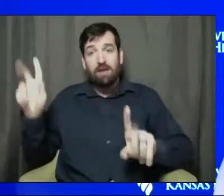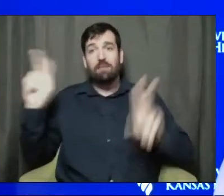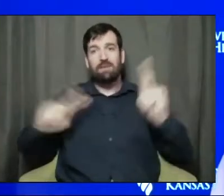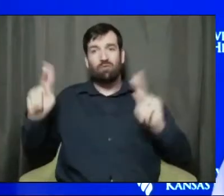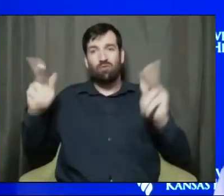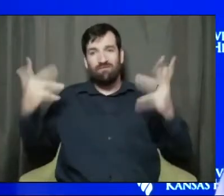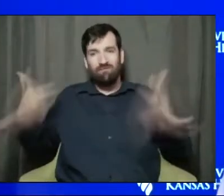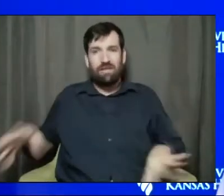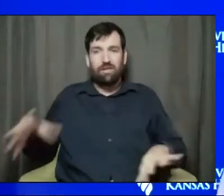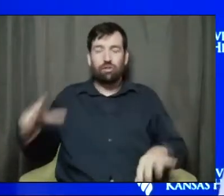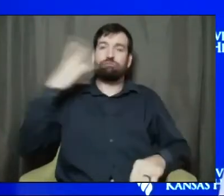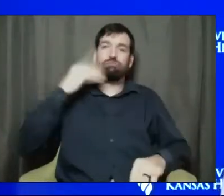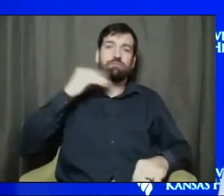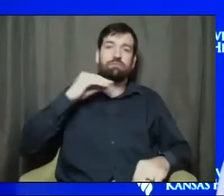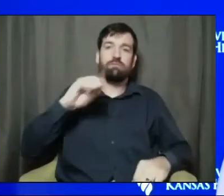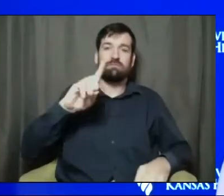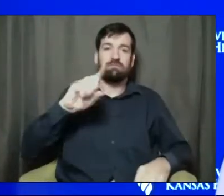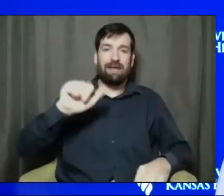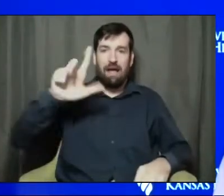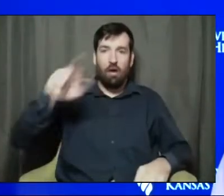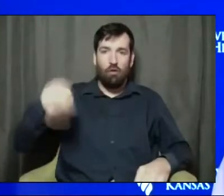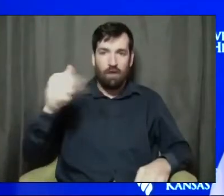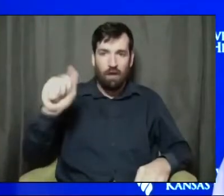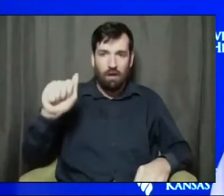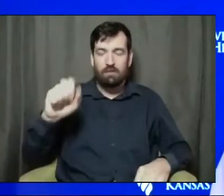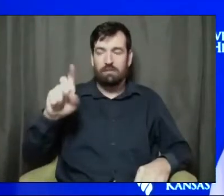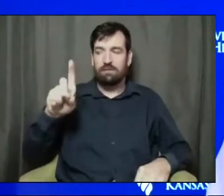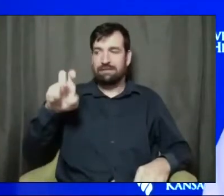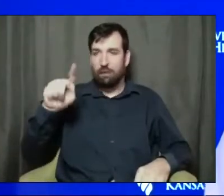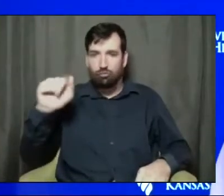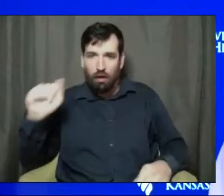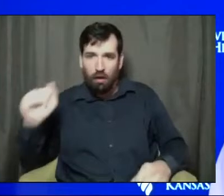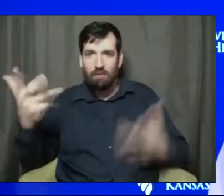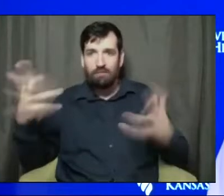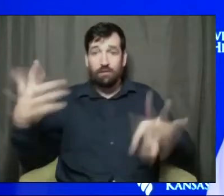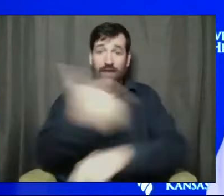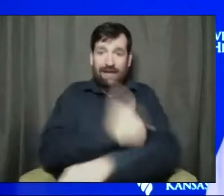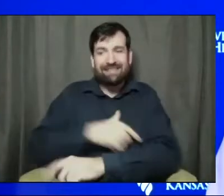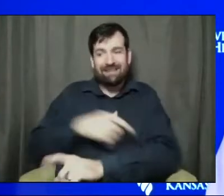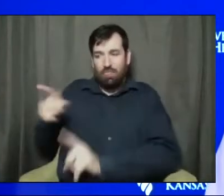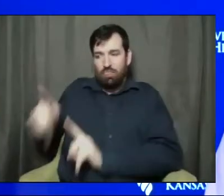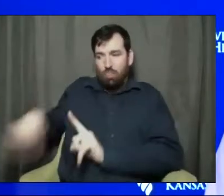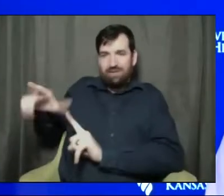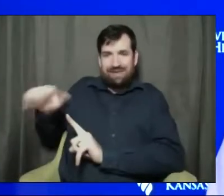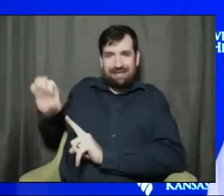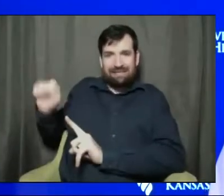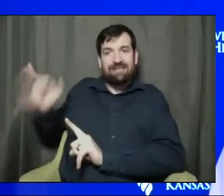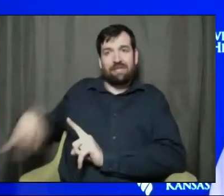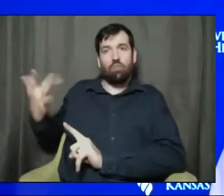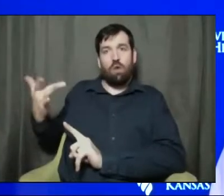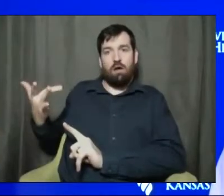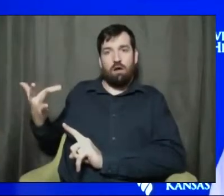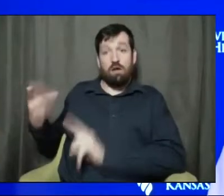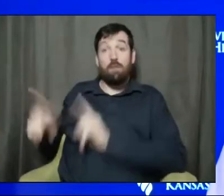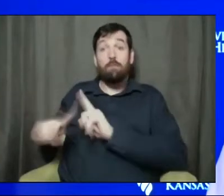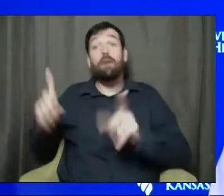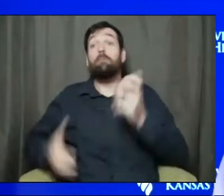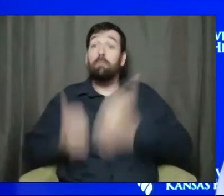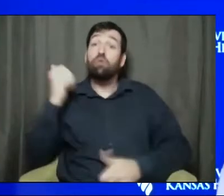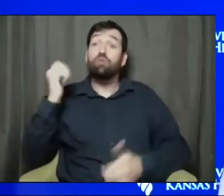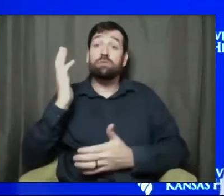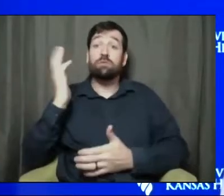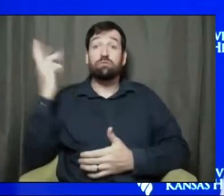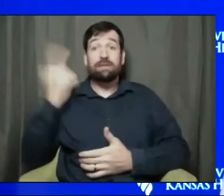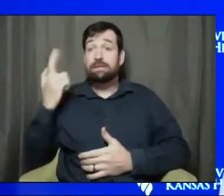had Alpha, they had been vaccinated. It was just those cases, and that is the reason why. But for the most part, again, the vaccines